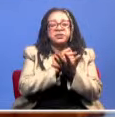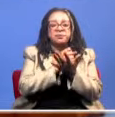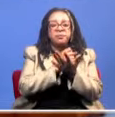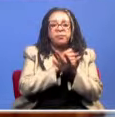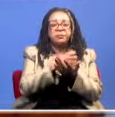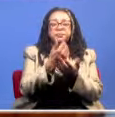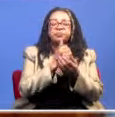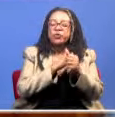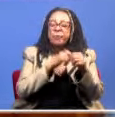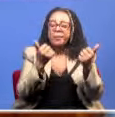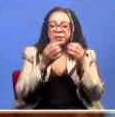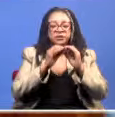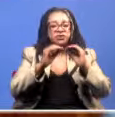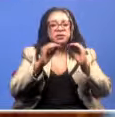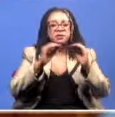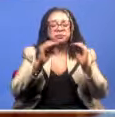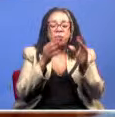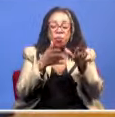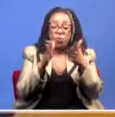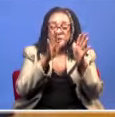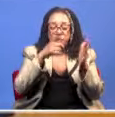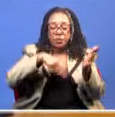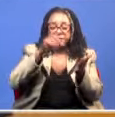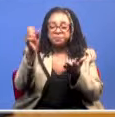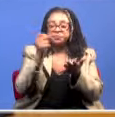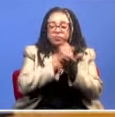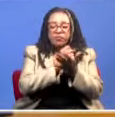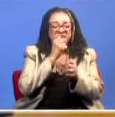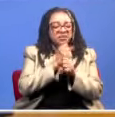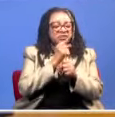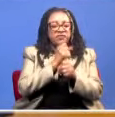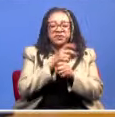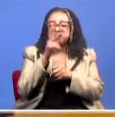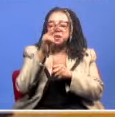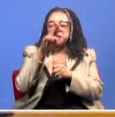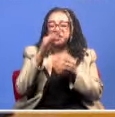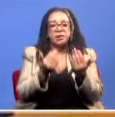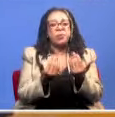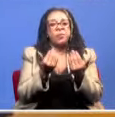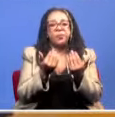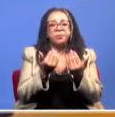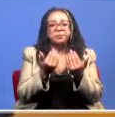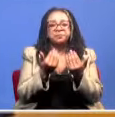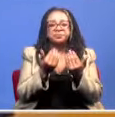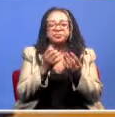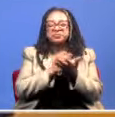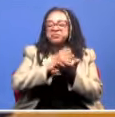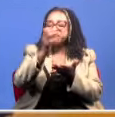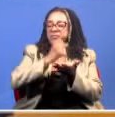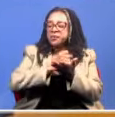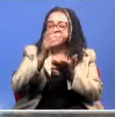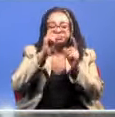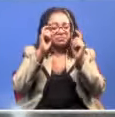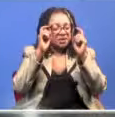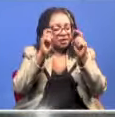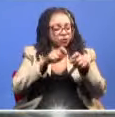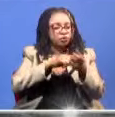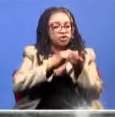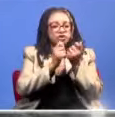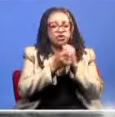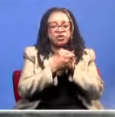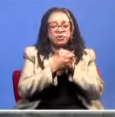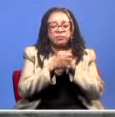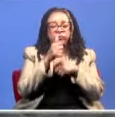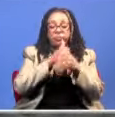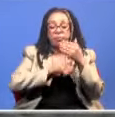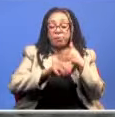properly trained. The way we are recruiting staff at KRA at the moment and deploying them needs to be relooked into. Under his